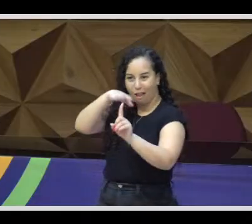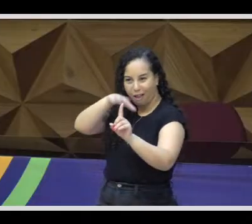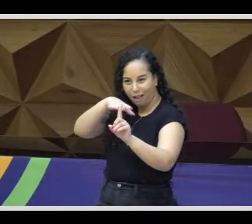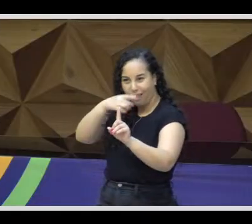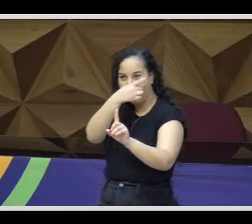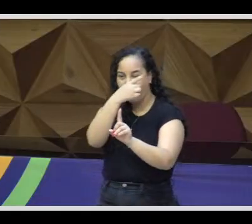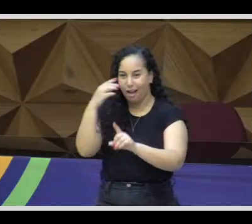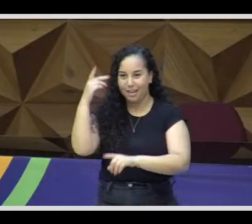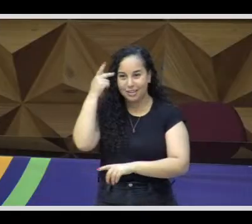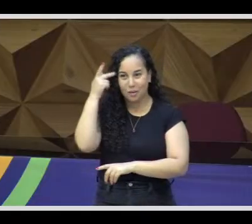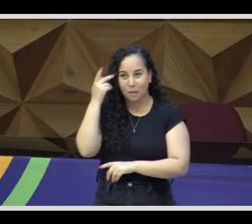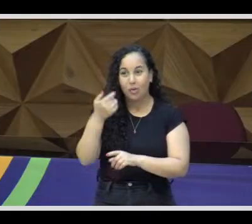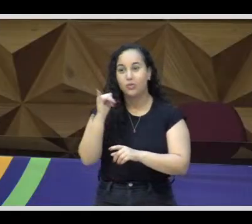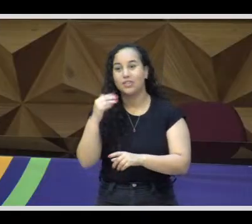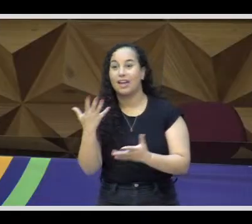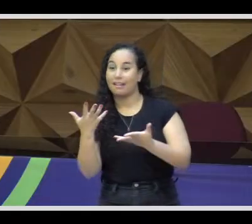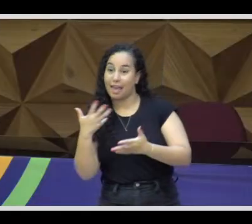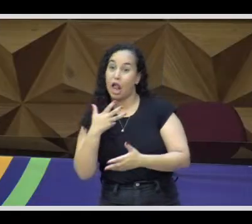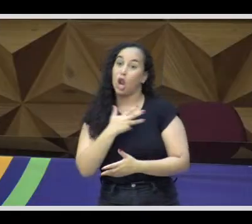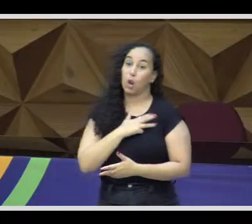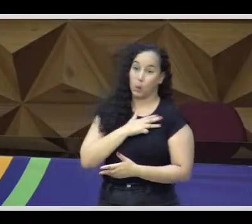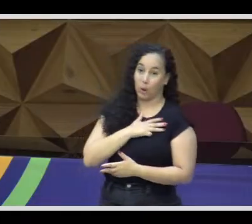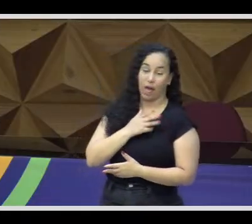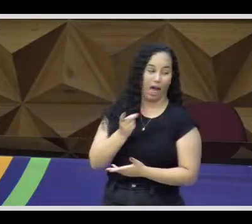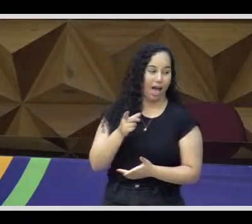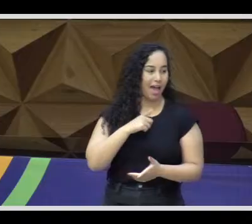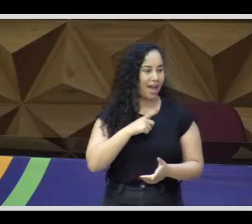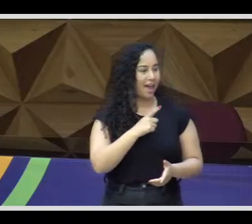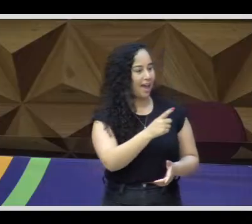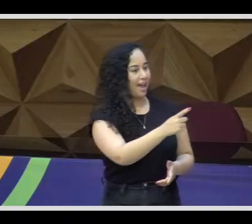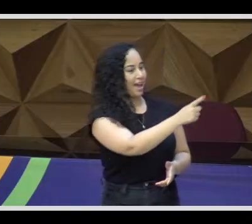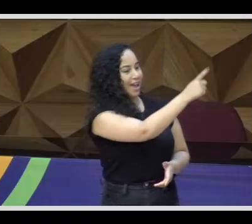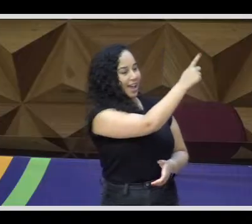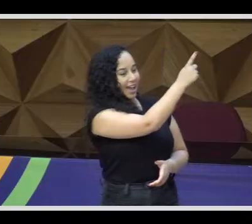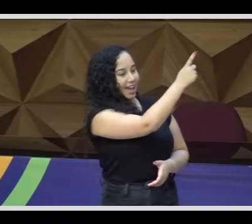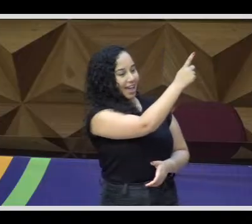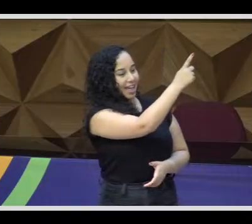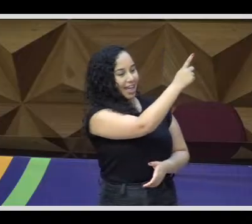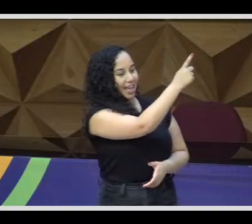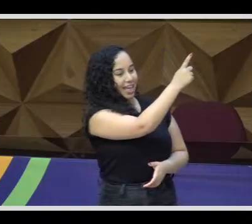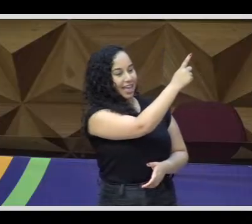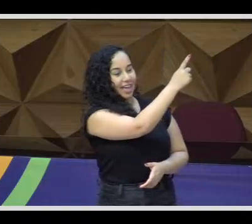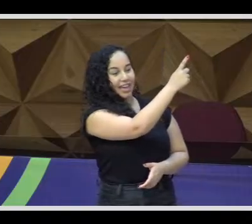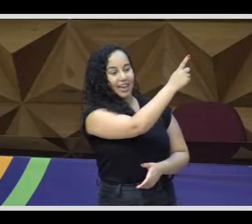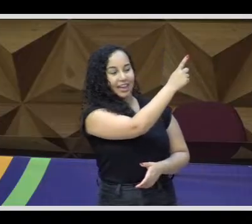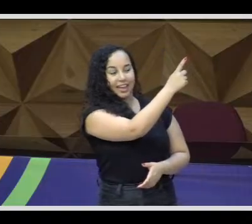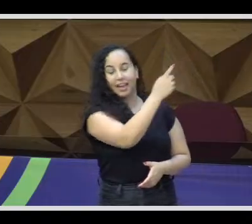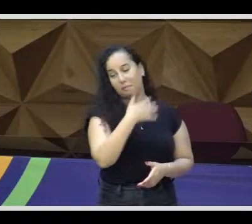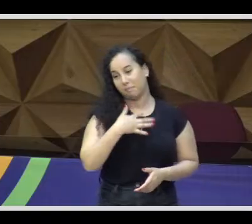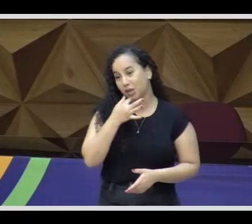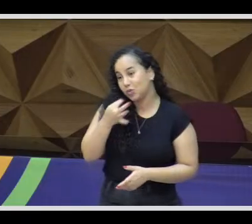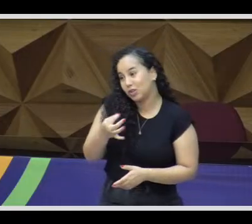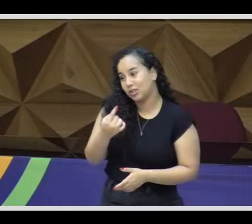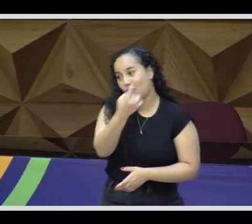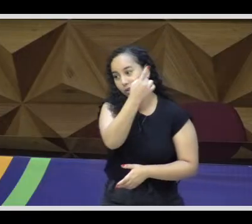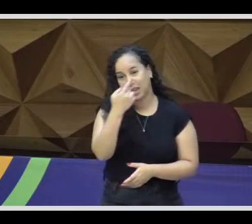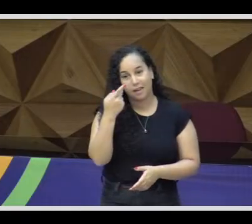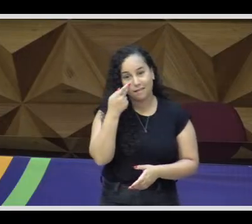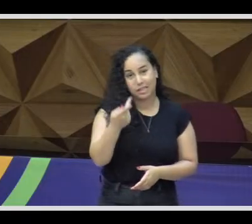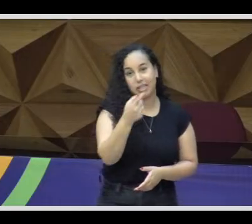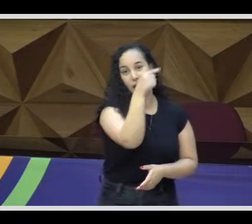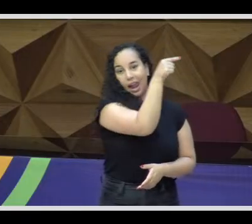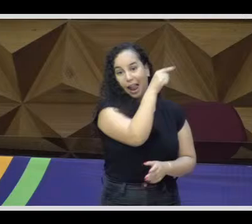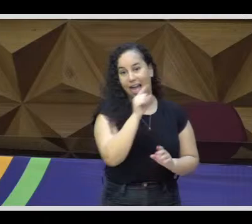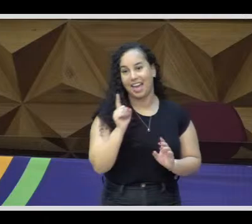have lunch with Lulistas, my suggestion is to go like here, in this very red